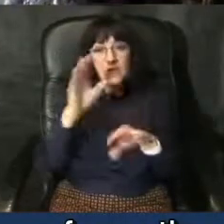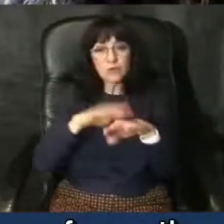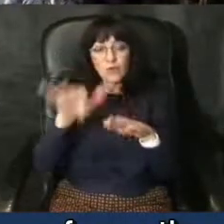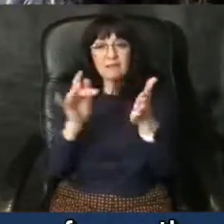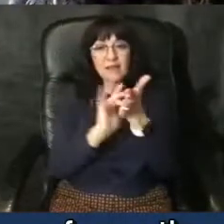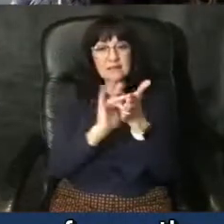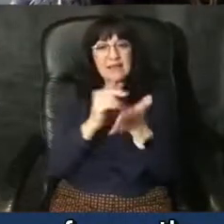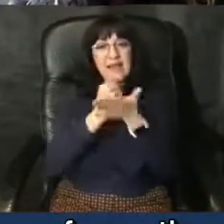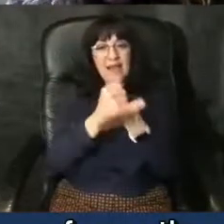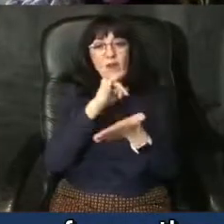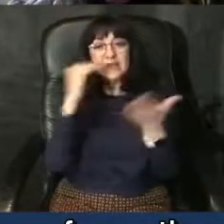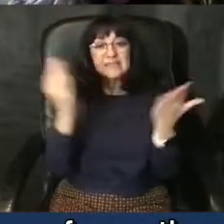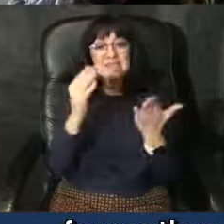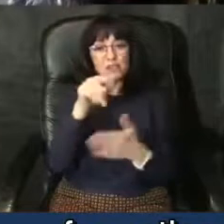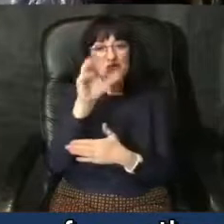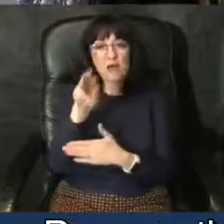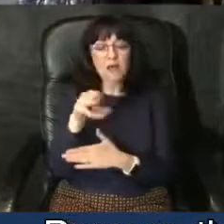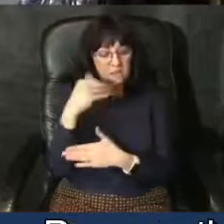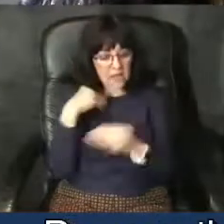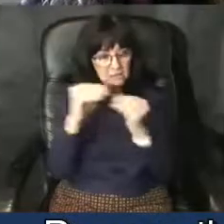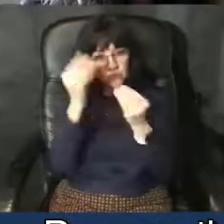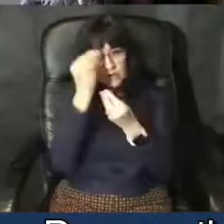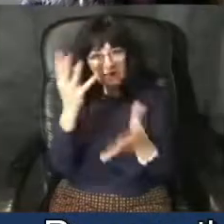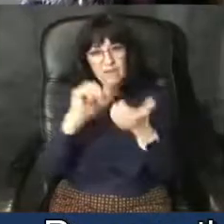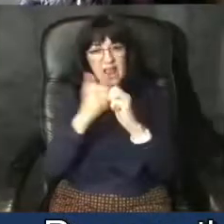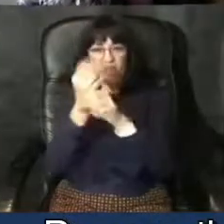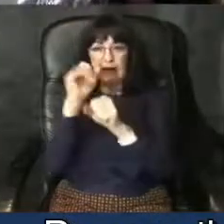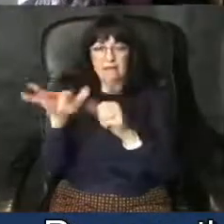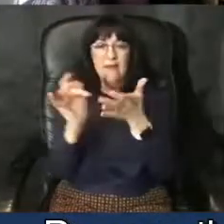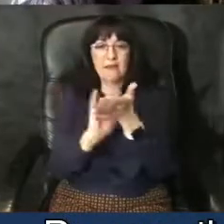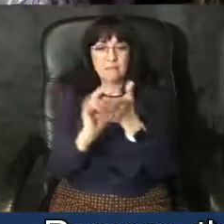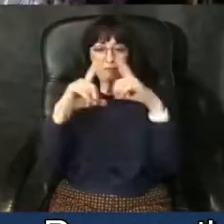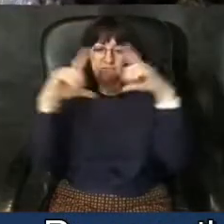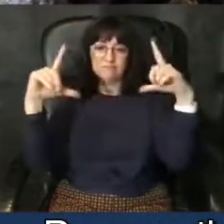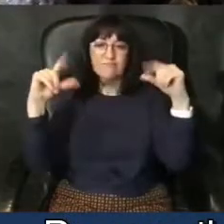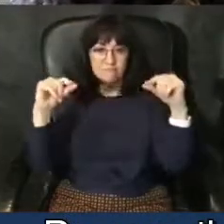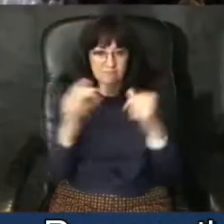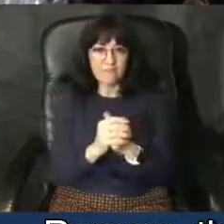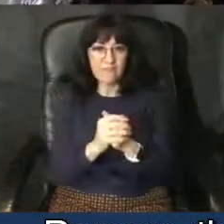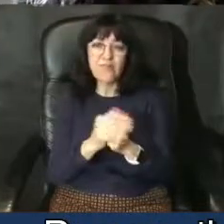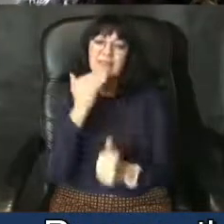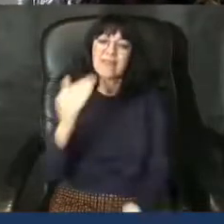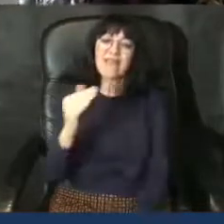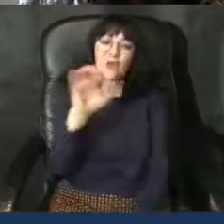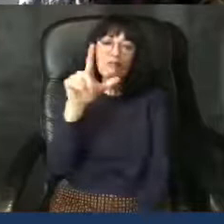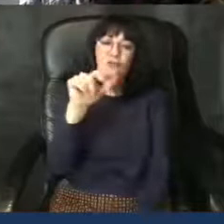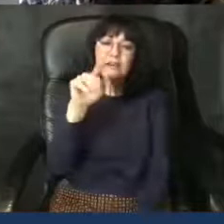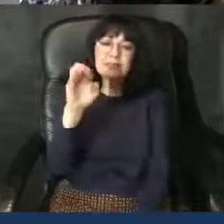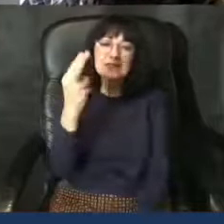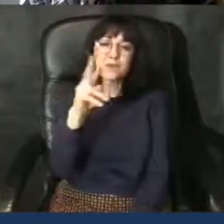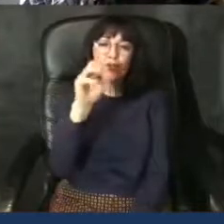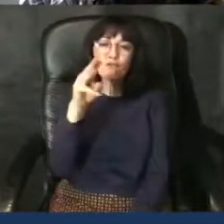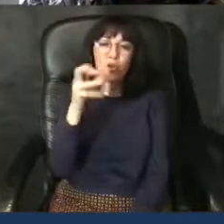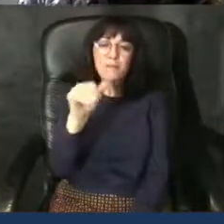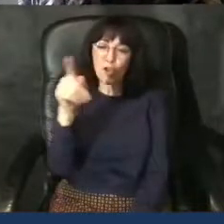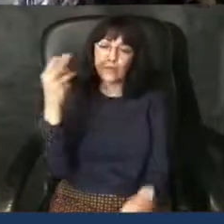helpisherede.com has more information about how to get it. And Elizabeth Romero, Director Romero, thank you so much for being here